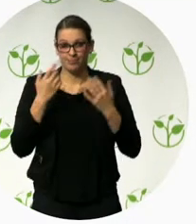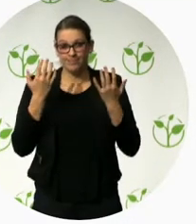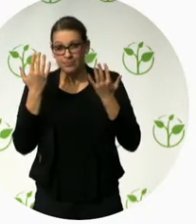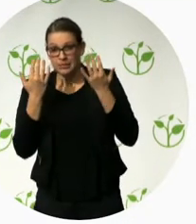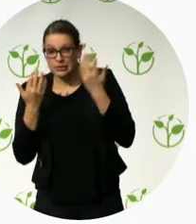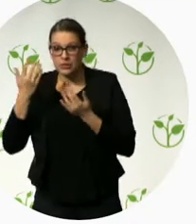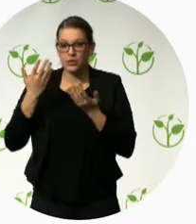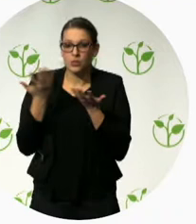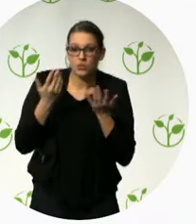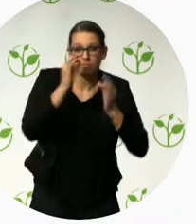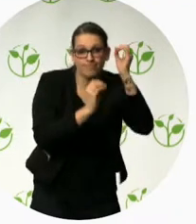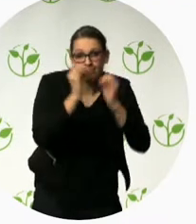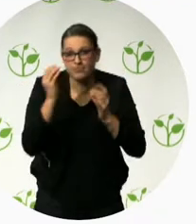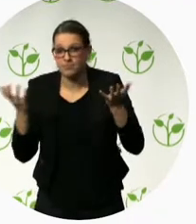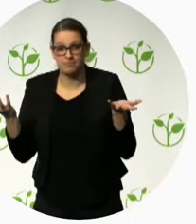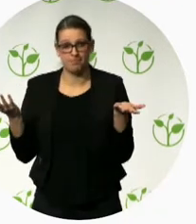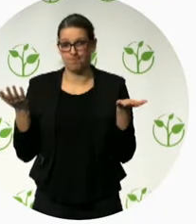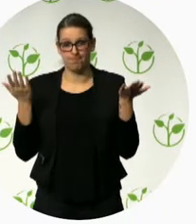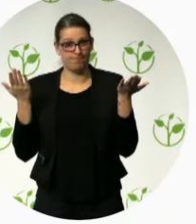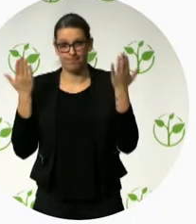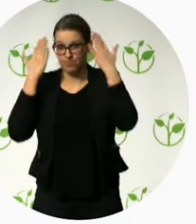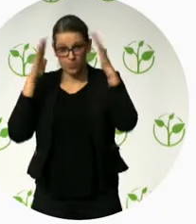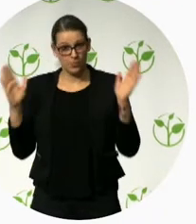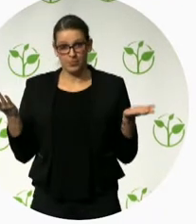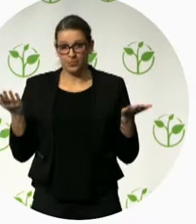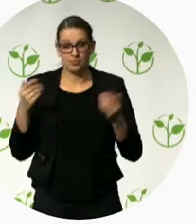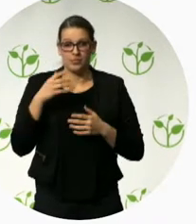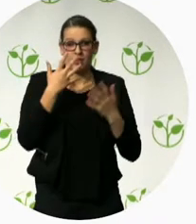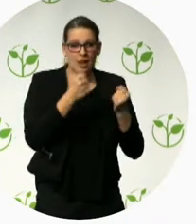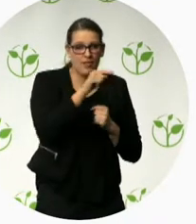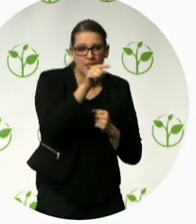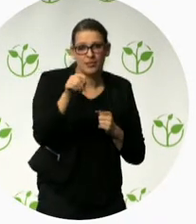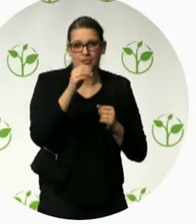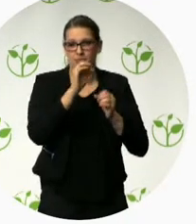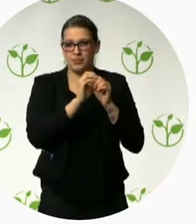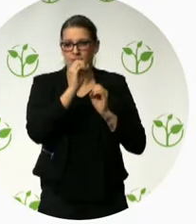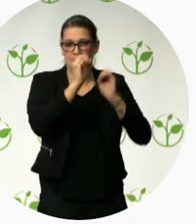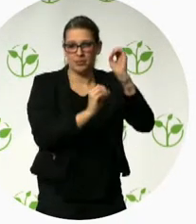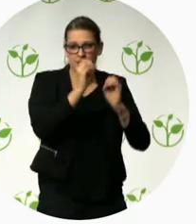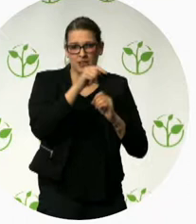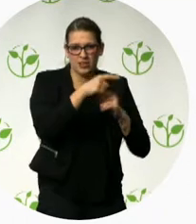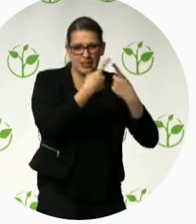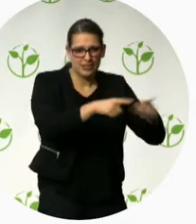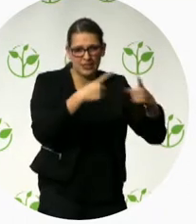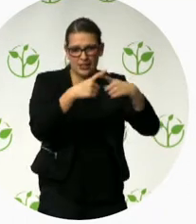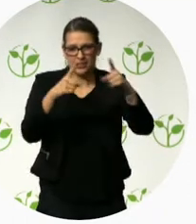it has so many different groups. So data, severity, and then